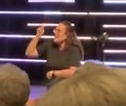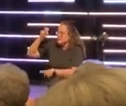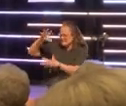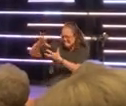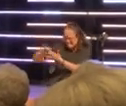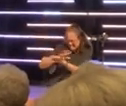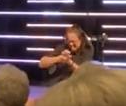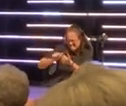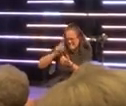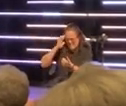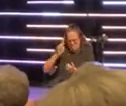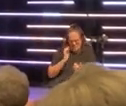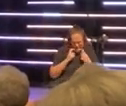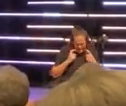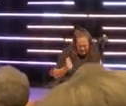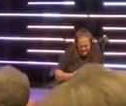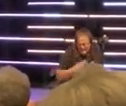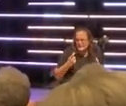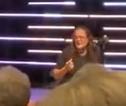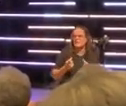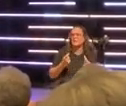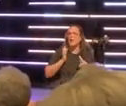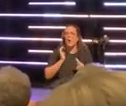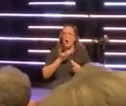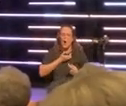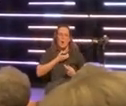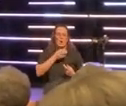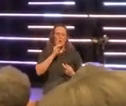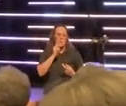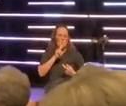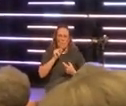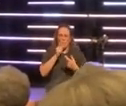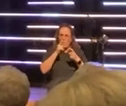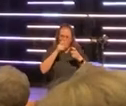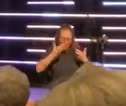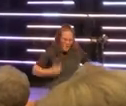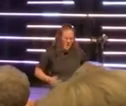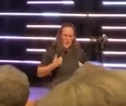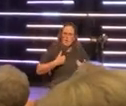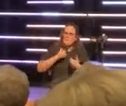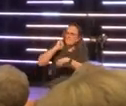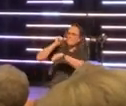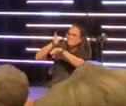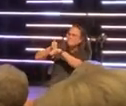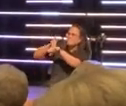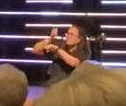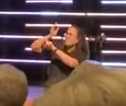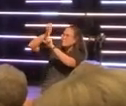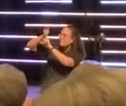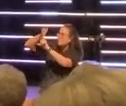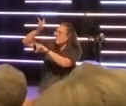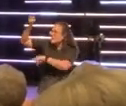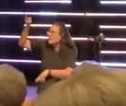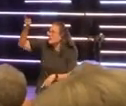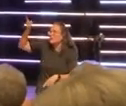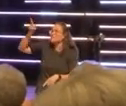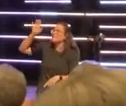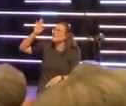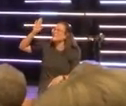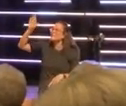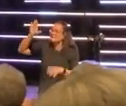our iniquity. The chastening of our moral well-being fell upon him. By his